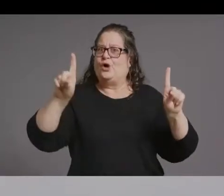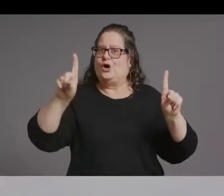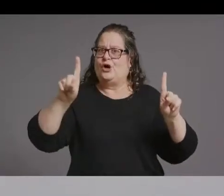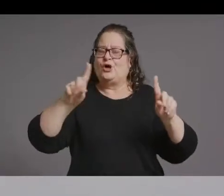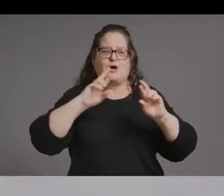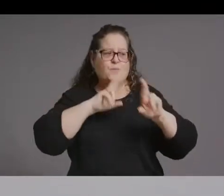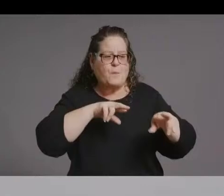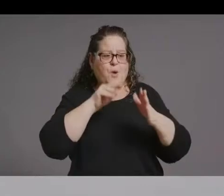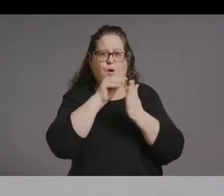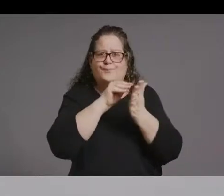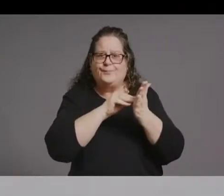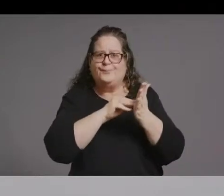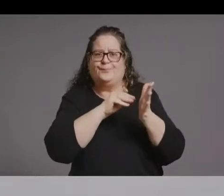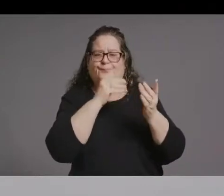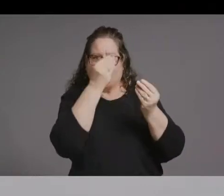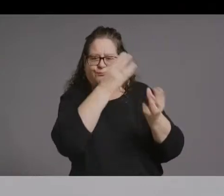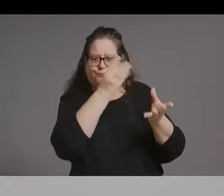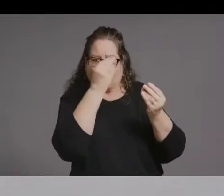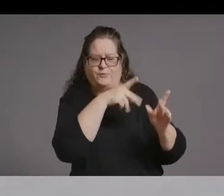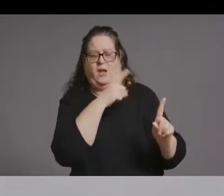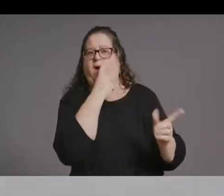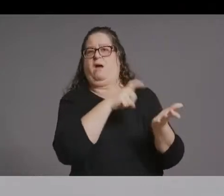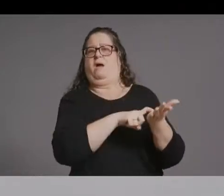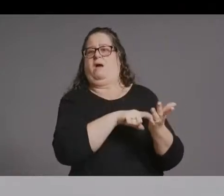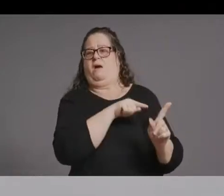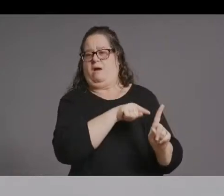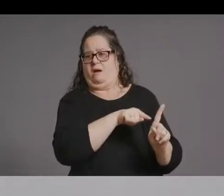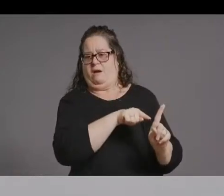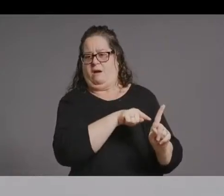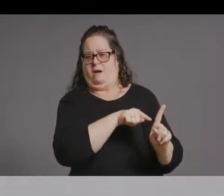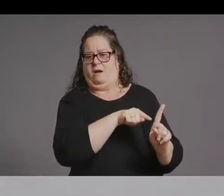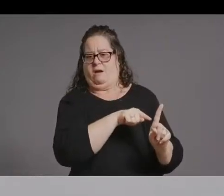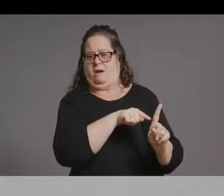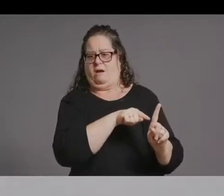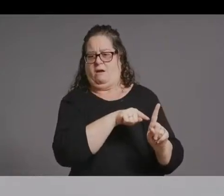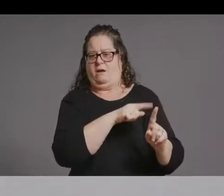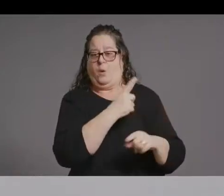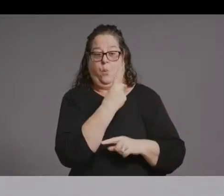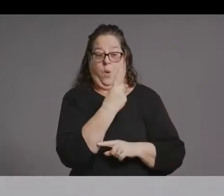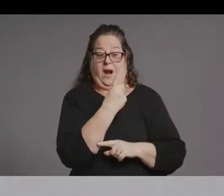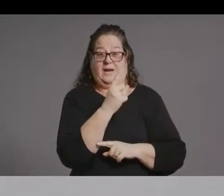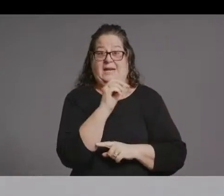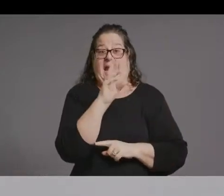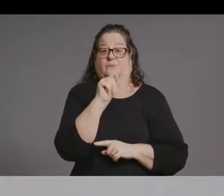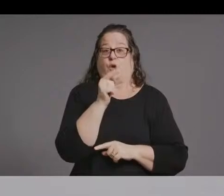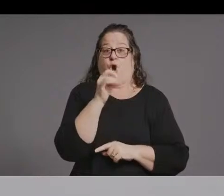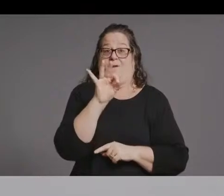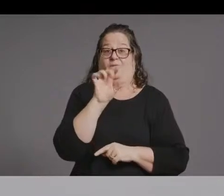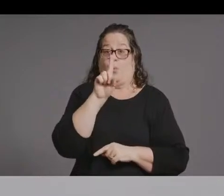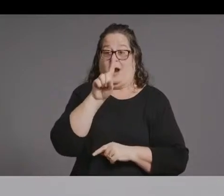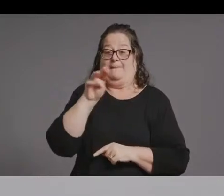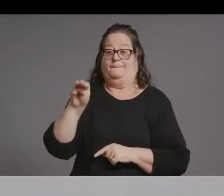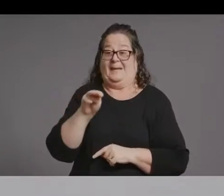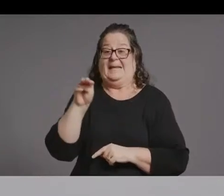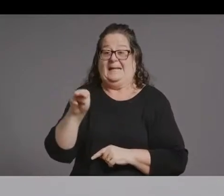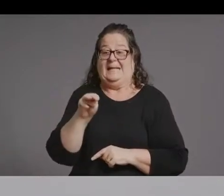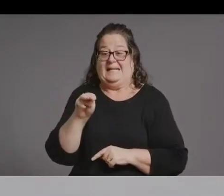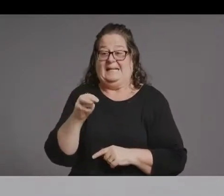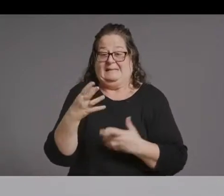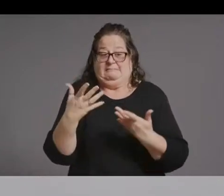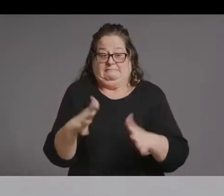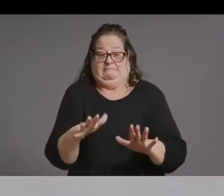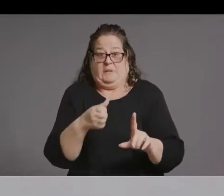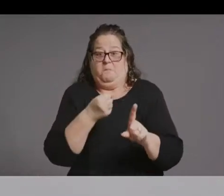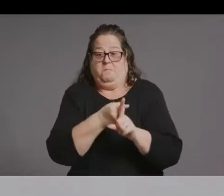a 1 in 1 million chance right now based on the data that we have. I know that they want to get more, but what we would